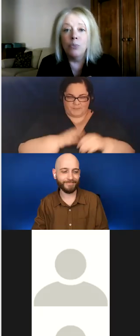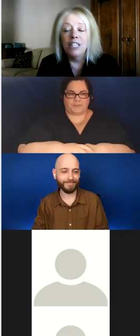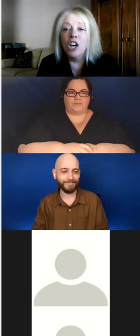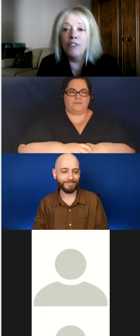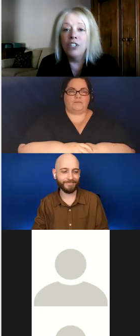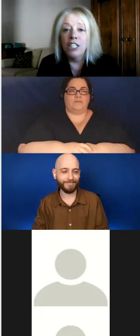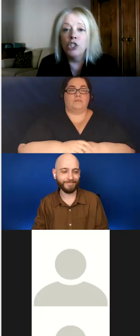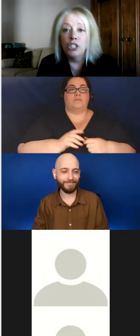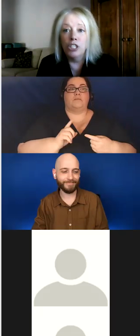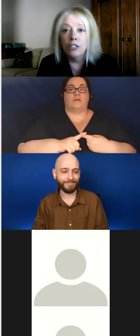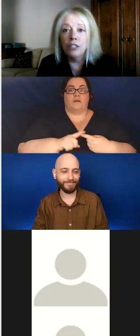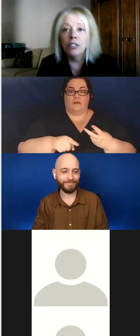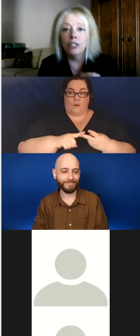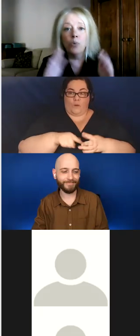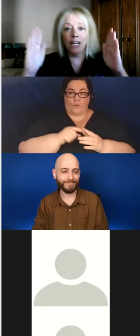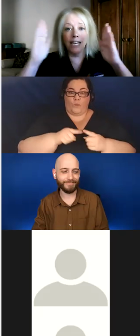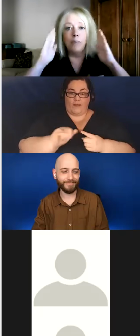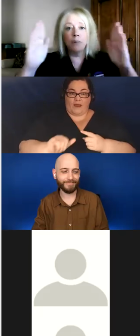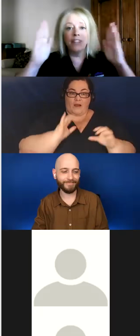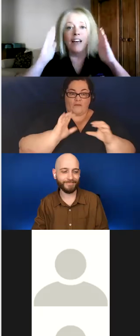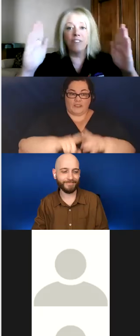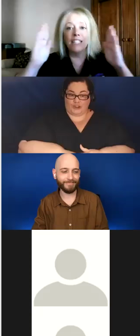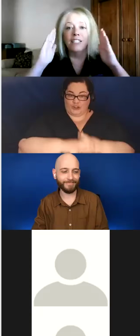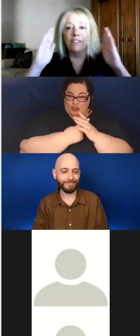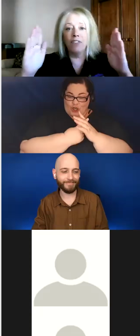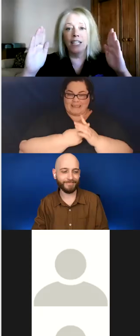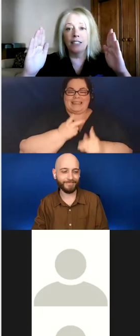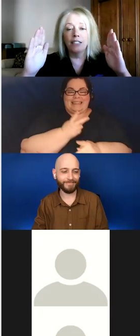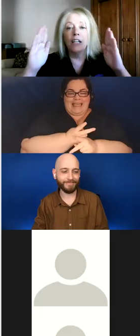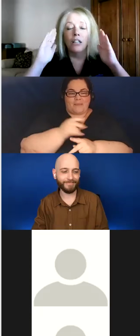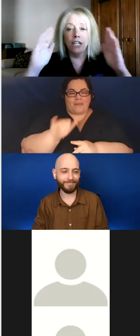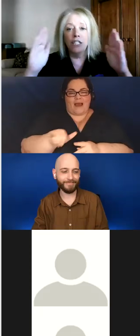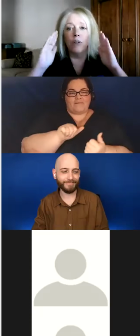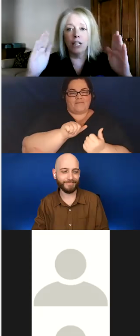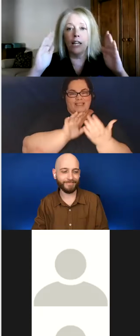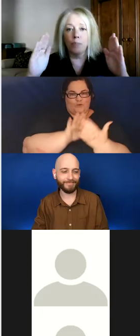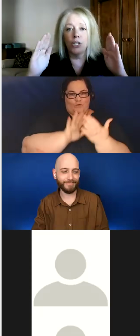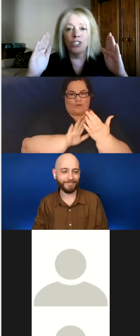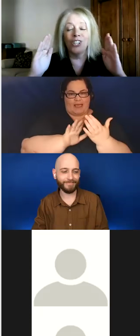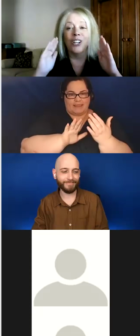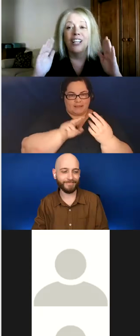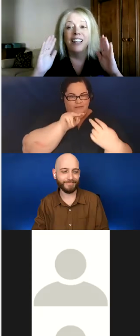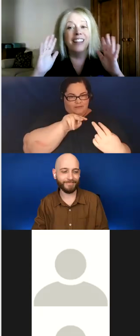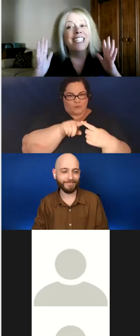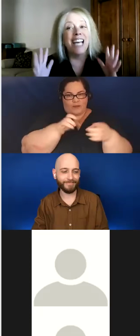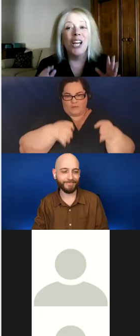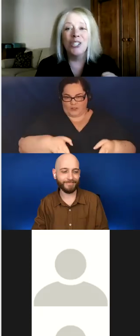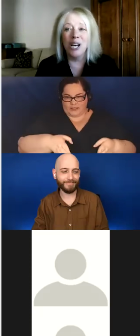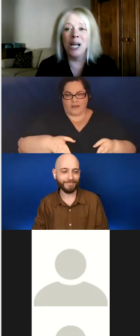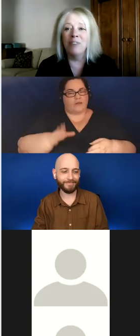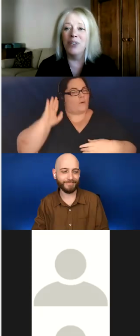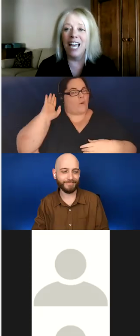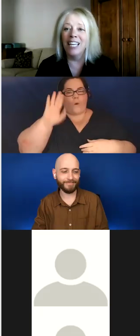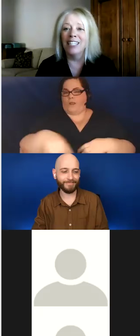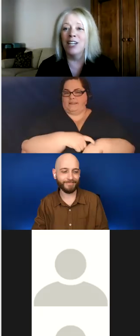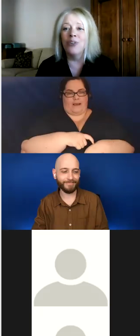then once the conversation starts, you want to keep that face-to-face, looking directly at the person the entire